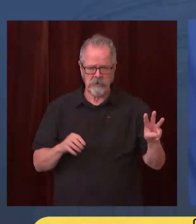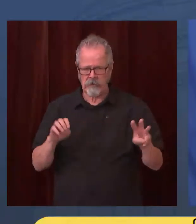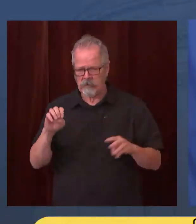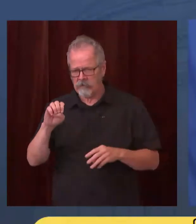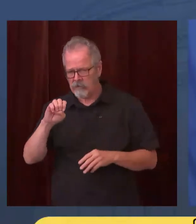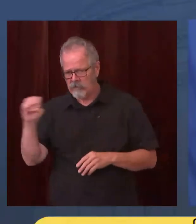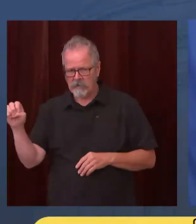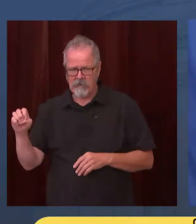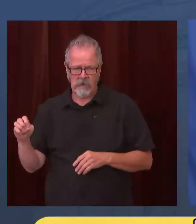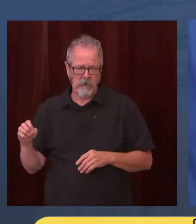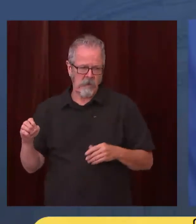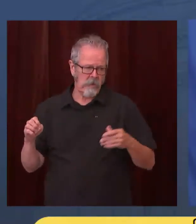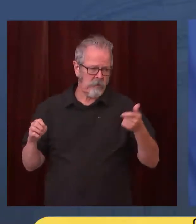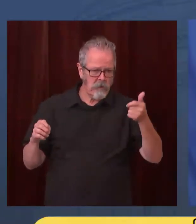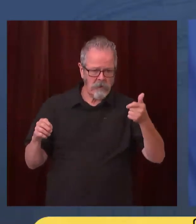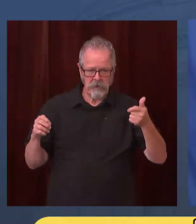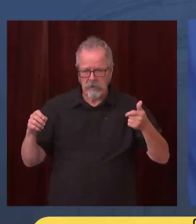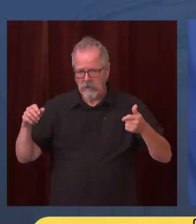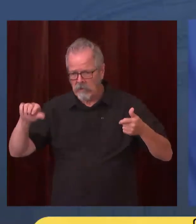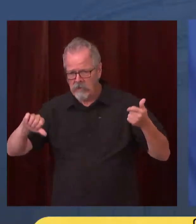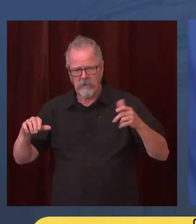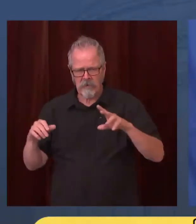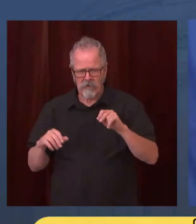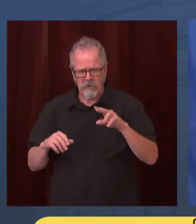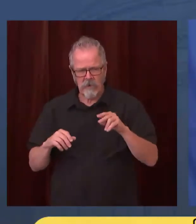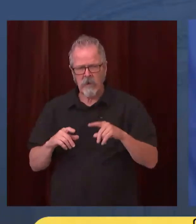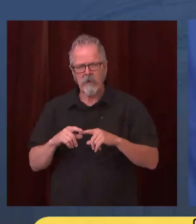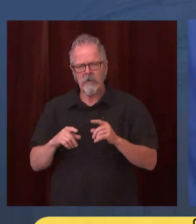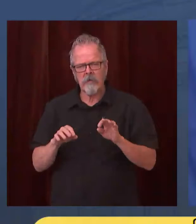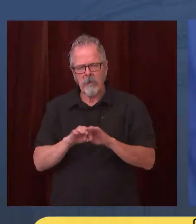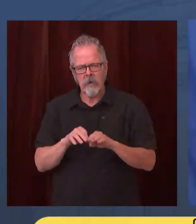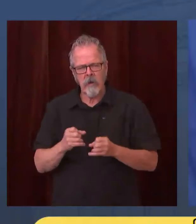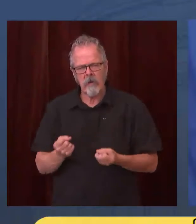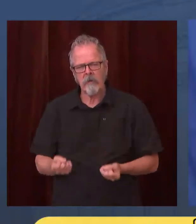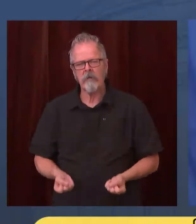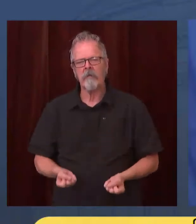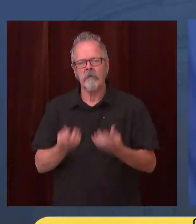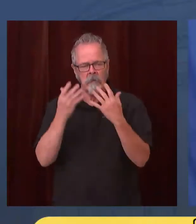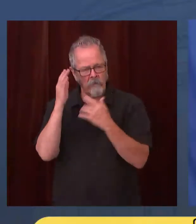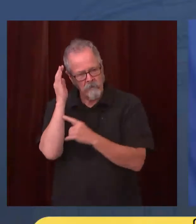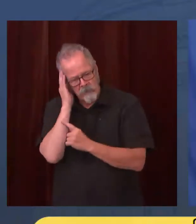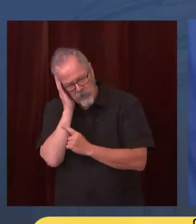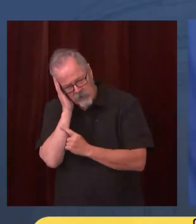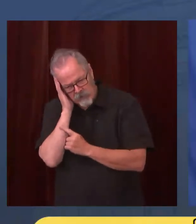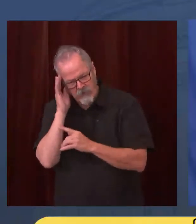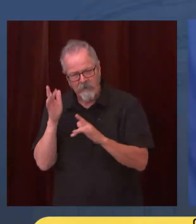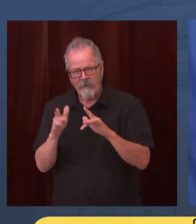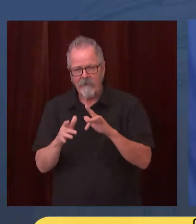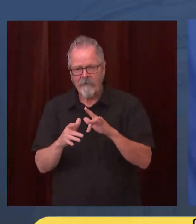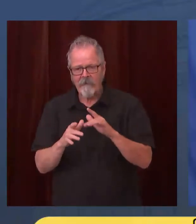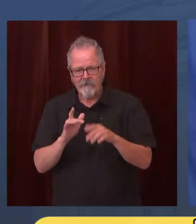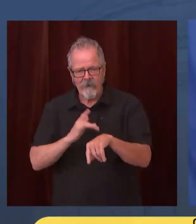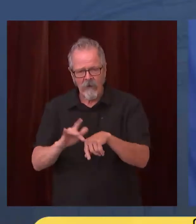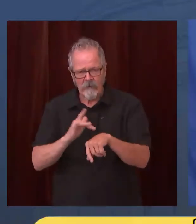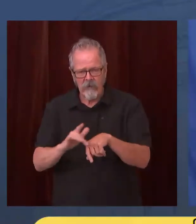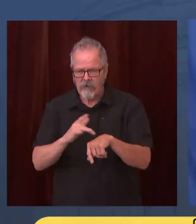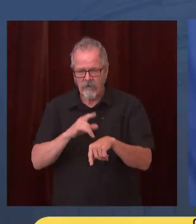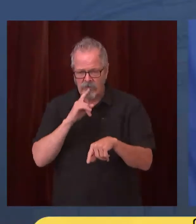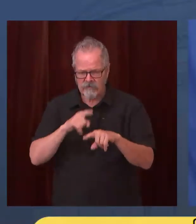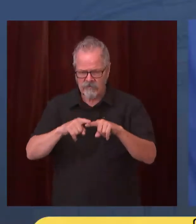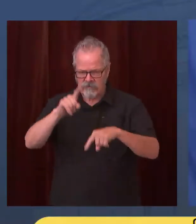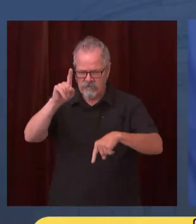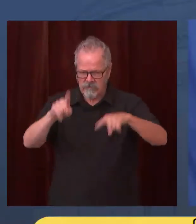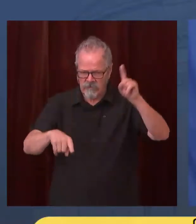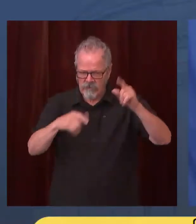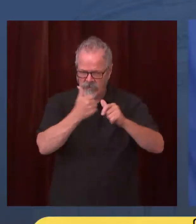being moved over into those hospitals or healthcare systems that can handle the load. At the same time, we're also